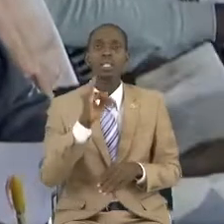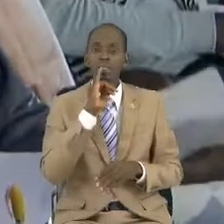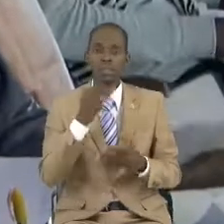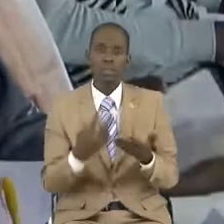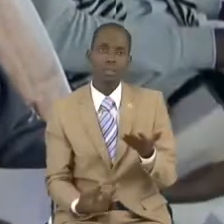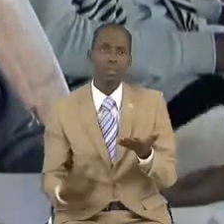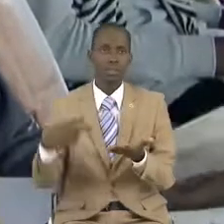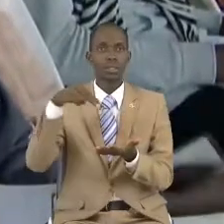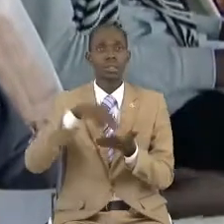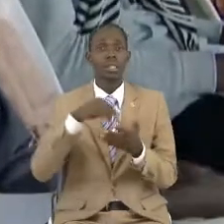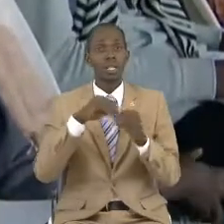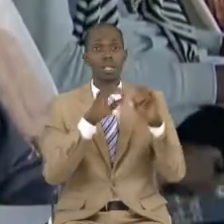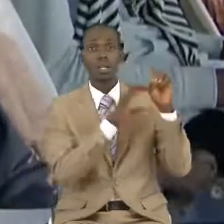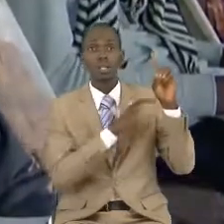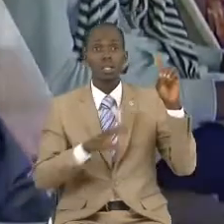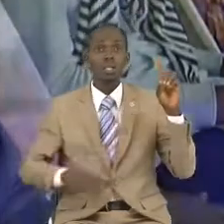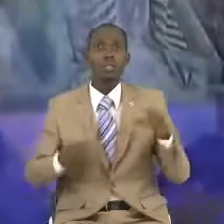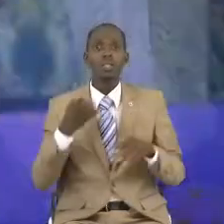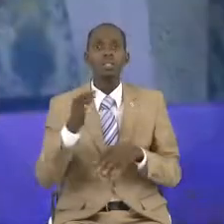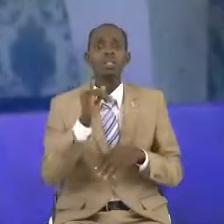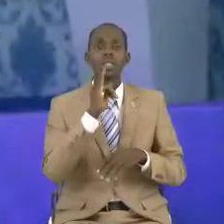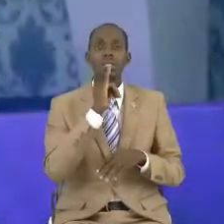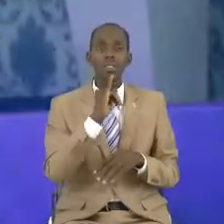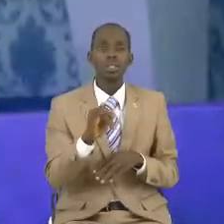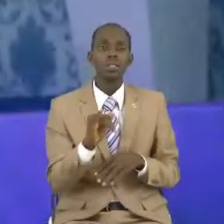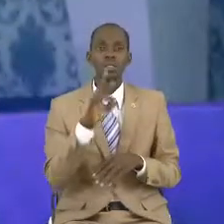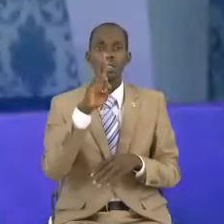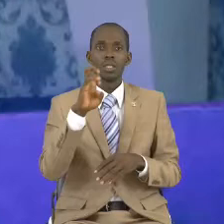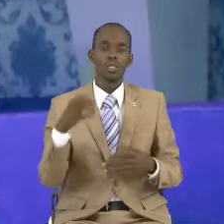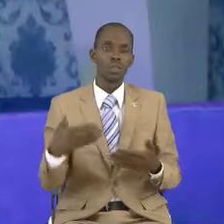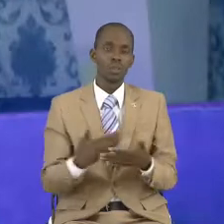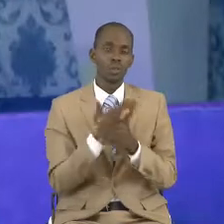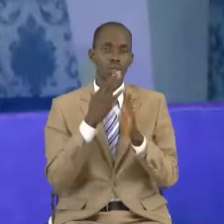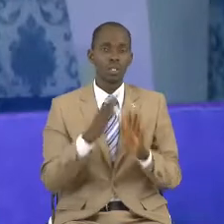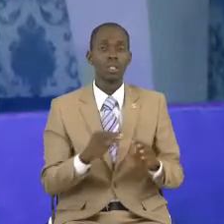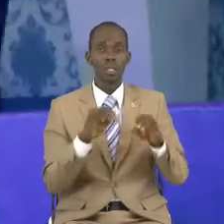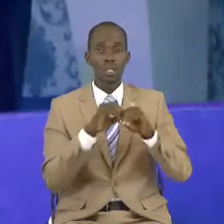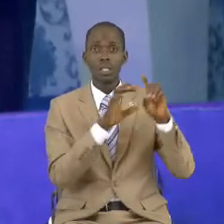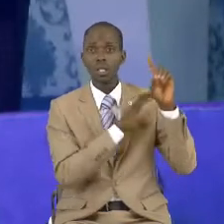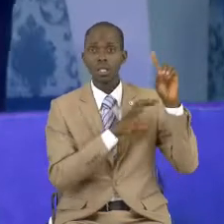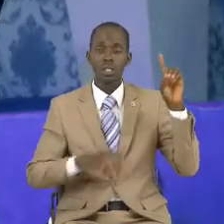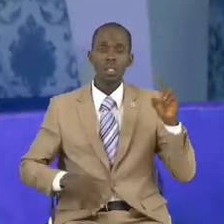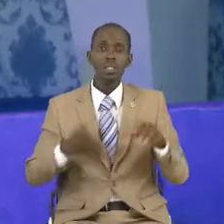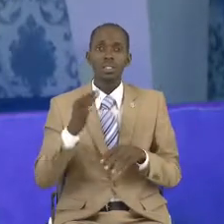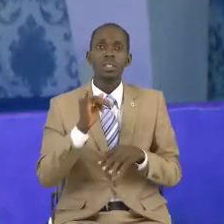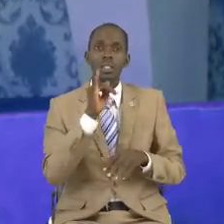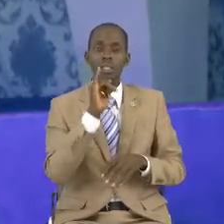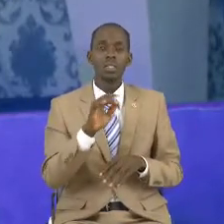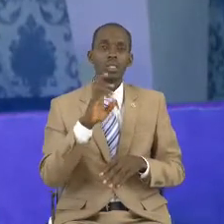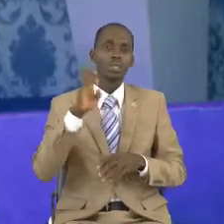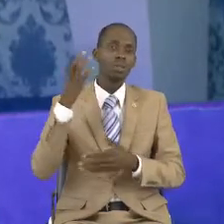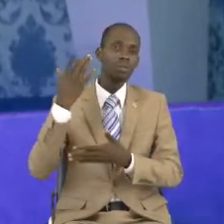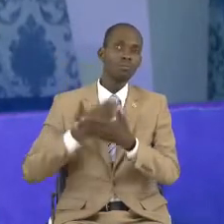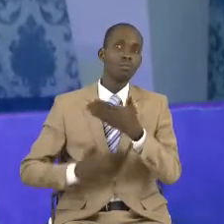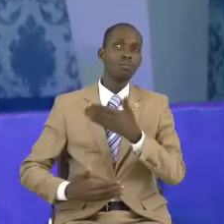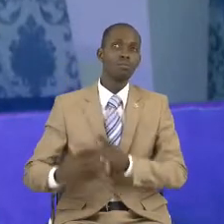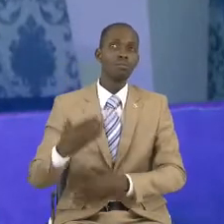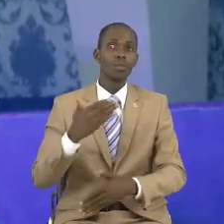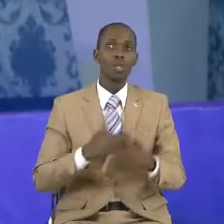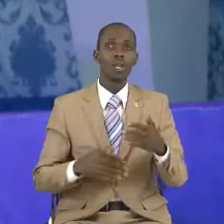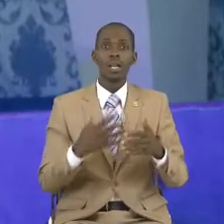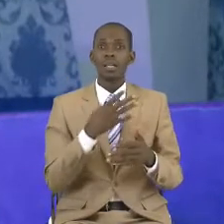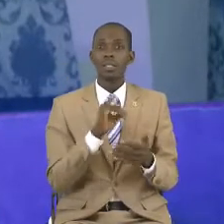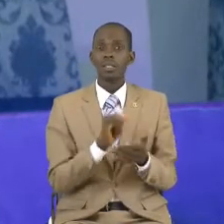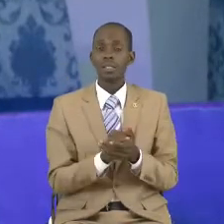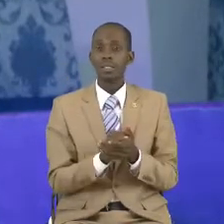it cries there is nearly renewal a christ there is regeneration in christ everything when